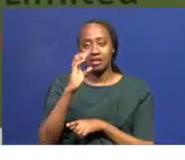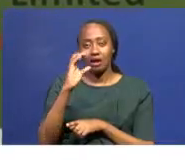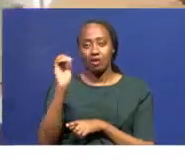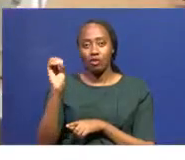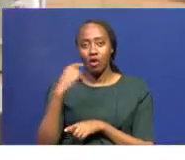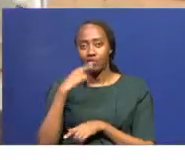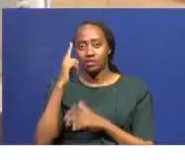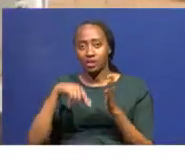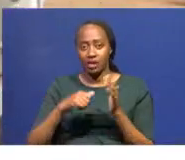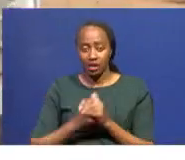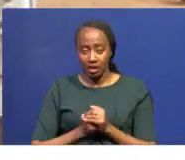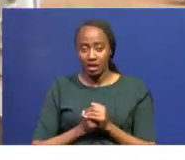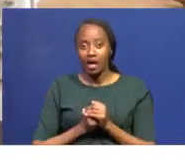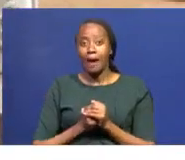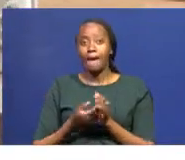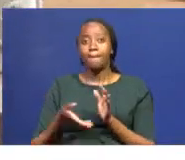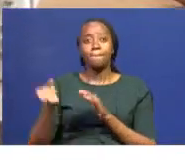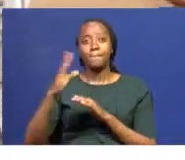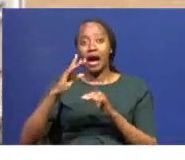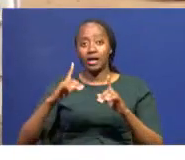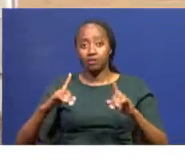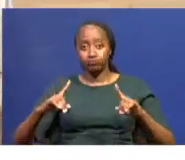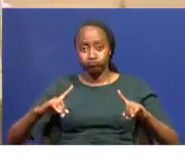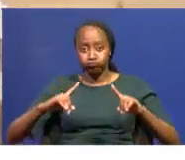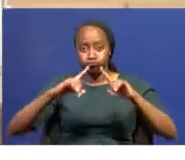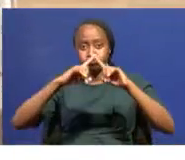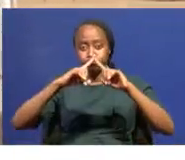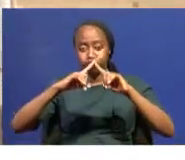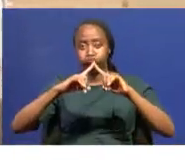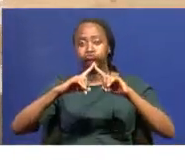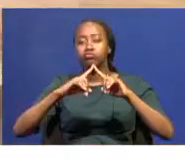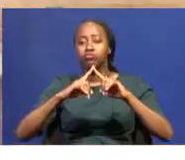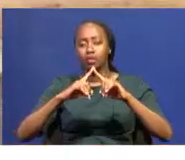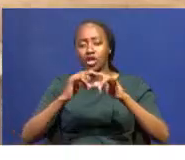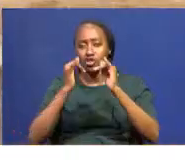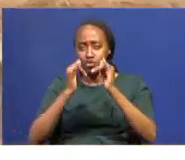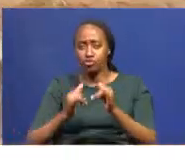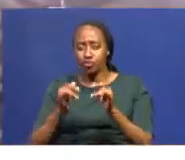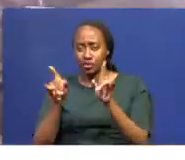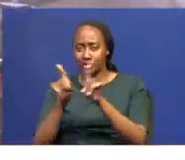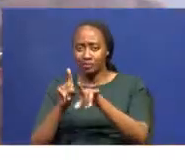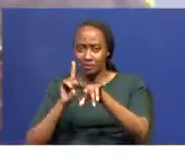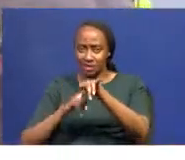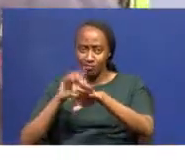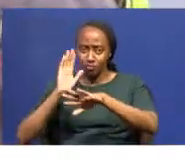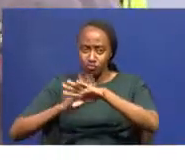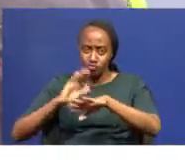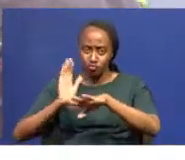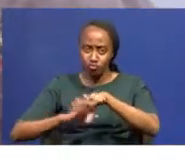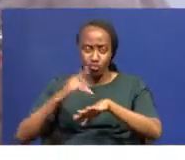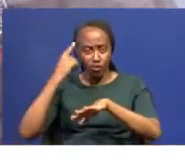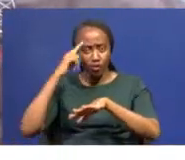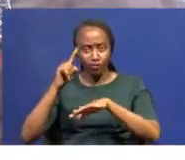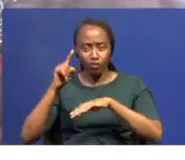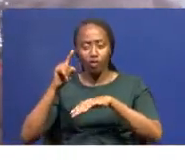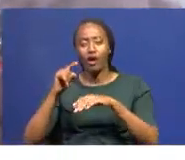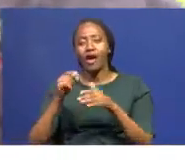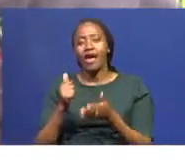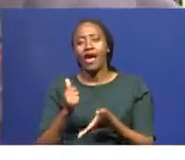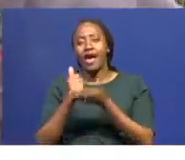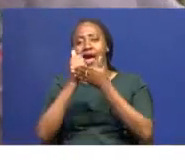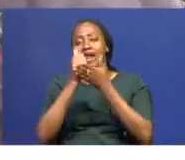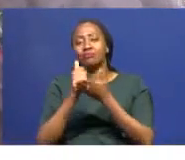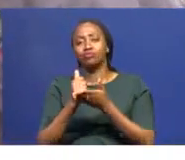that restoring both circuits has reinstated the N1 contingency, a vital safety buffer that enables the grid to